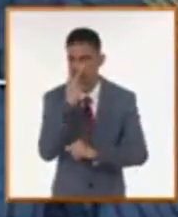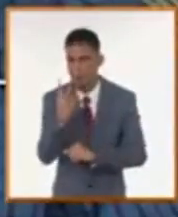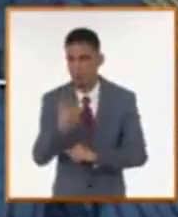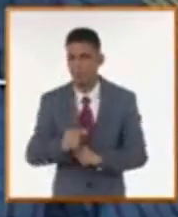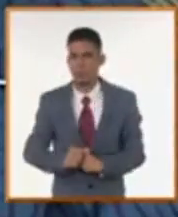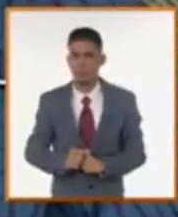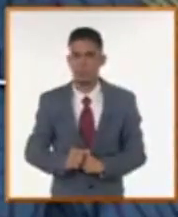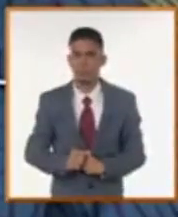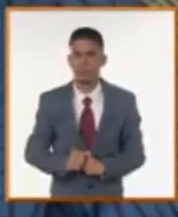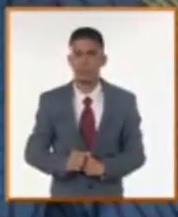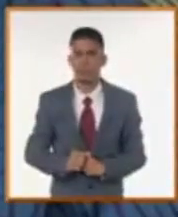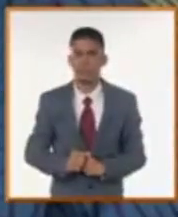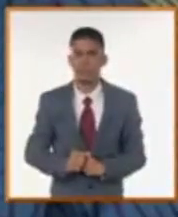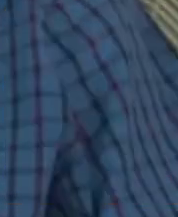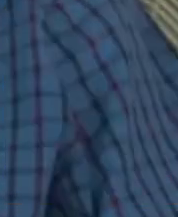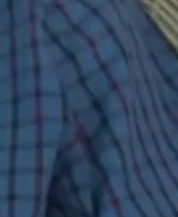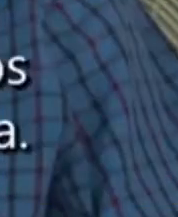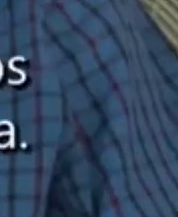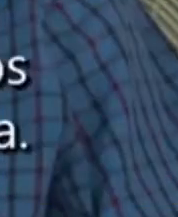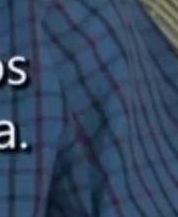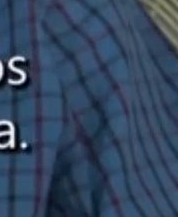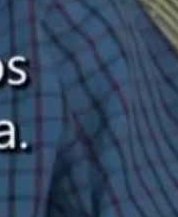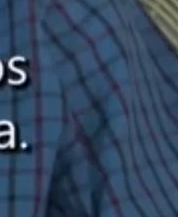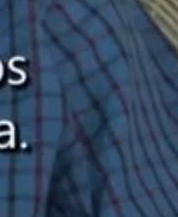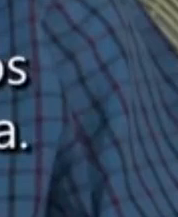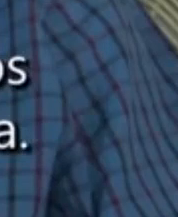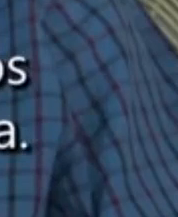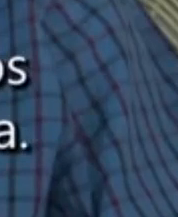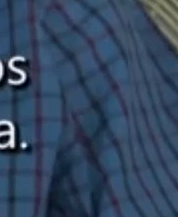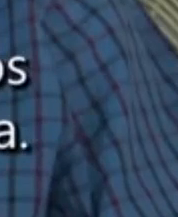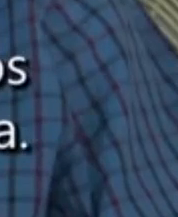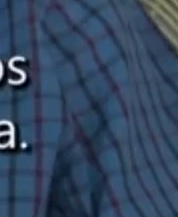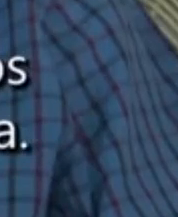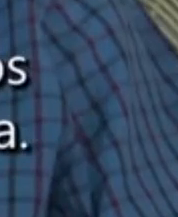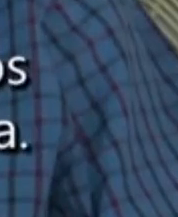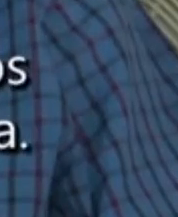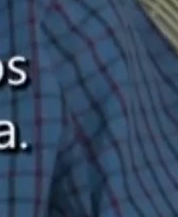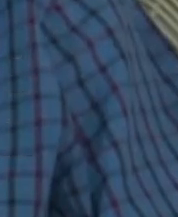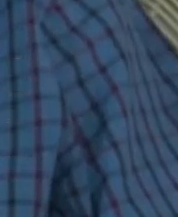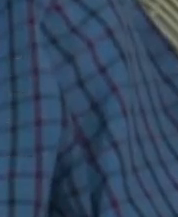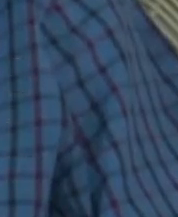to the United States, I learned that the